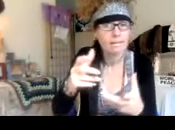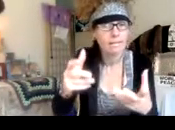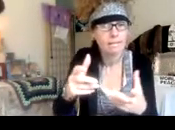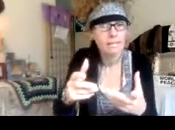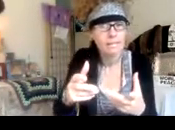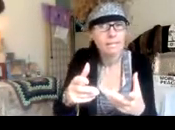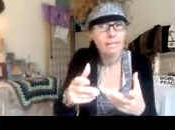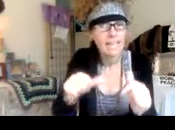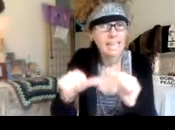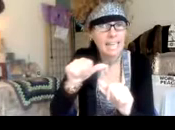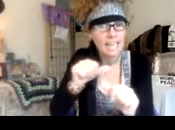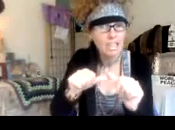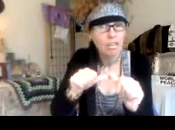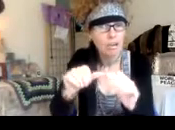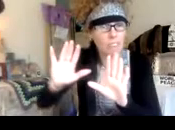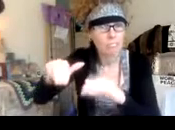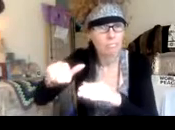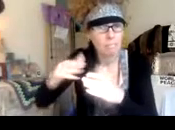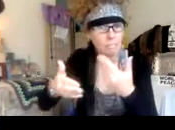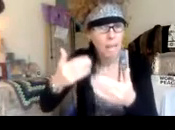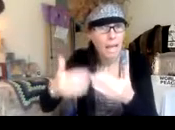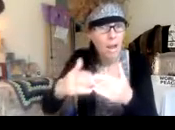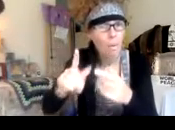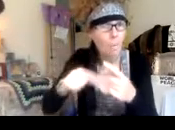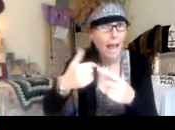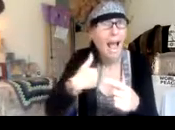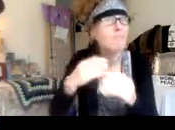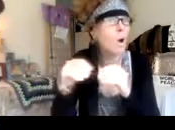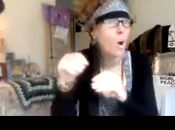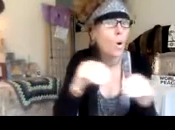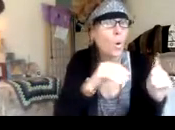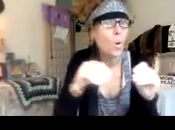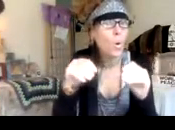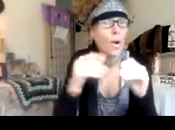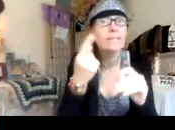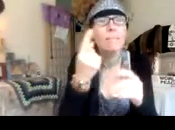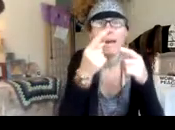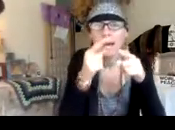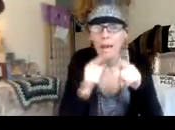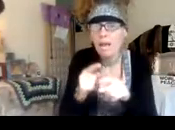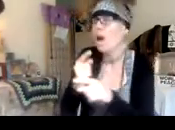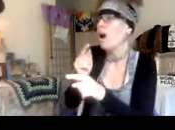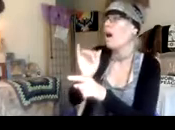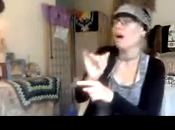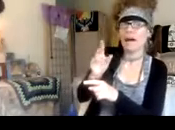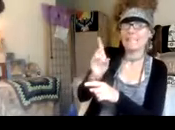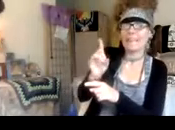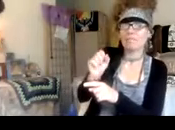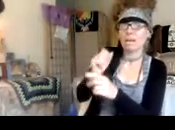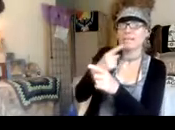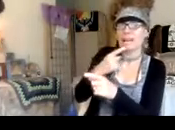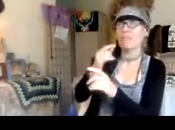about each other. Right. But when I have motion, something happens. Right. When we